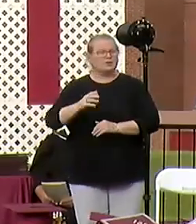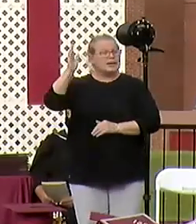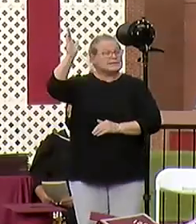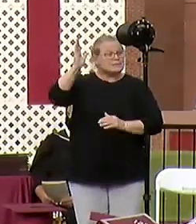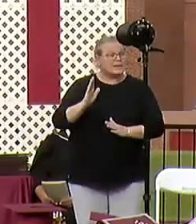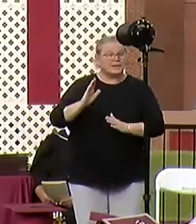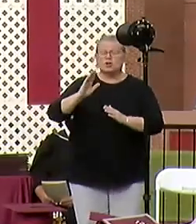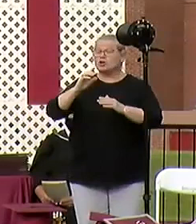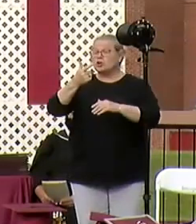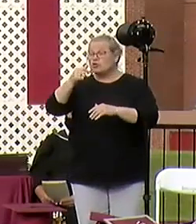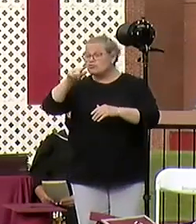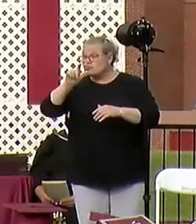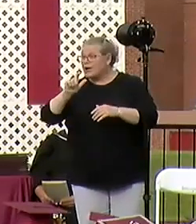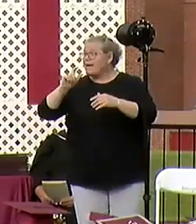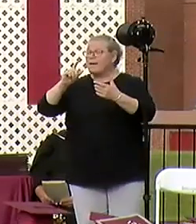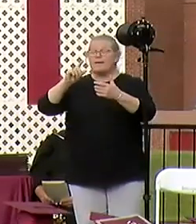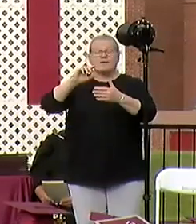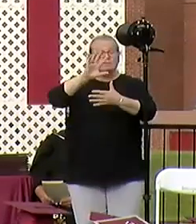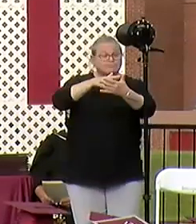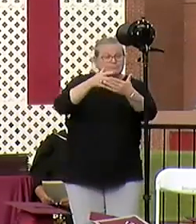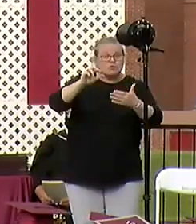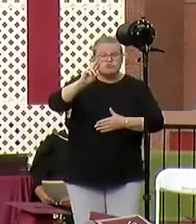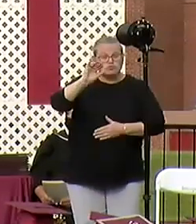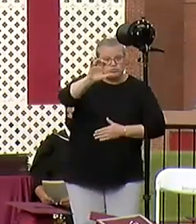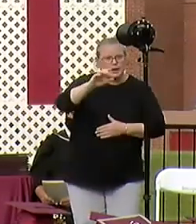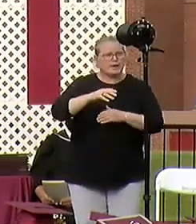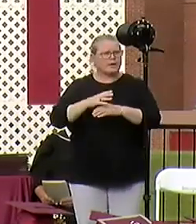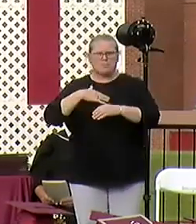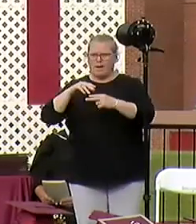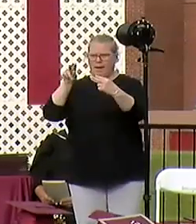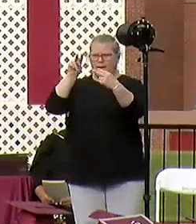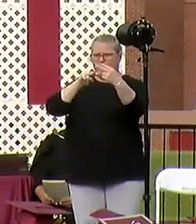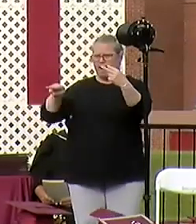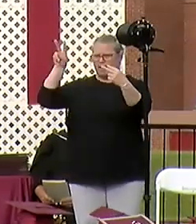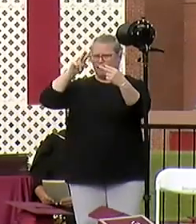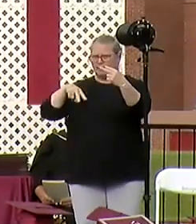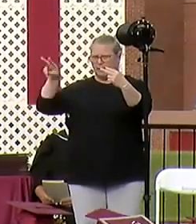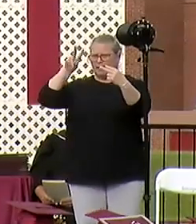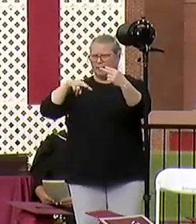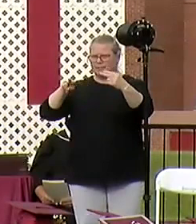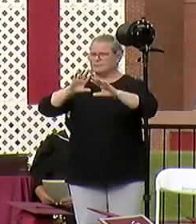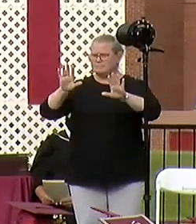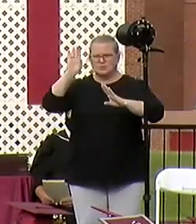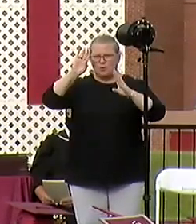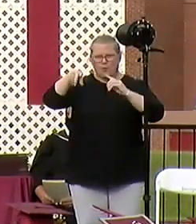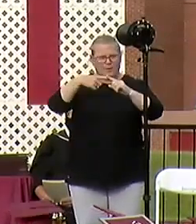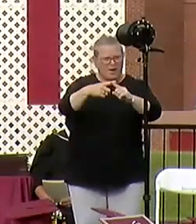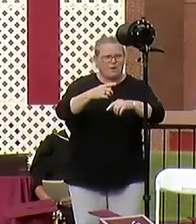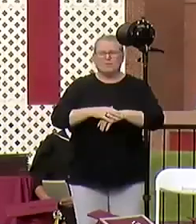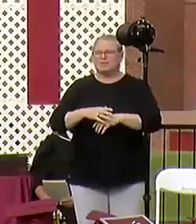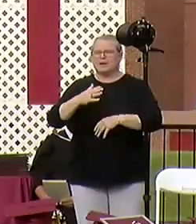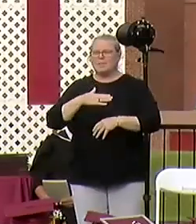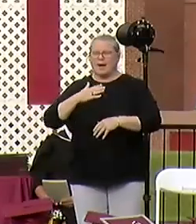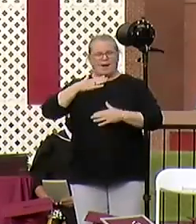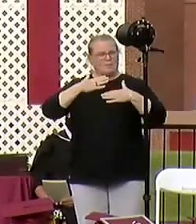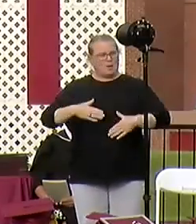used. Don't gauge my eye contact or my nonverbals, and just know that I've tried to craft this message from my